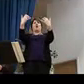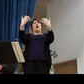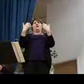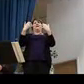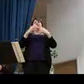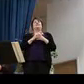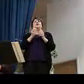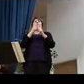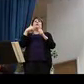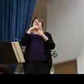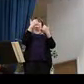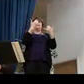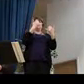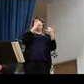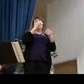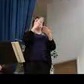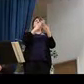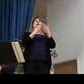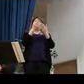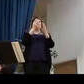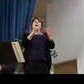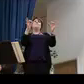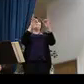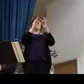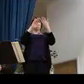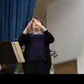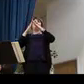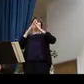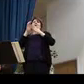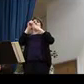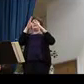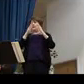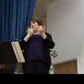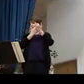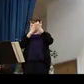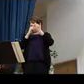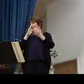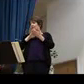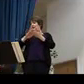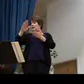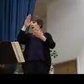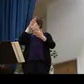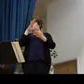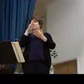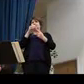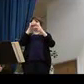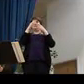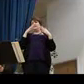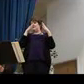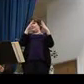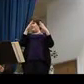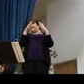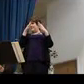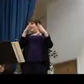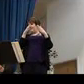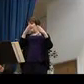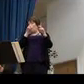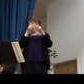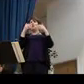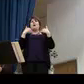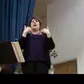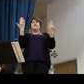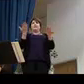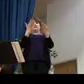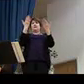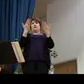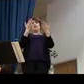community leaders who support the college in significant ways. We also have attendance individuals who volunteer